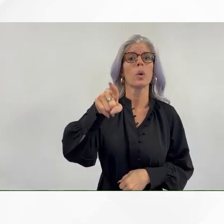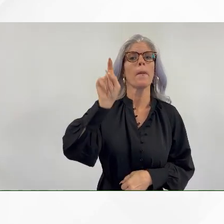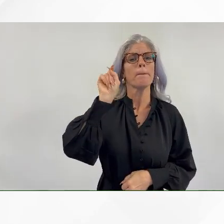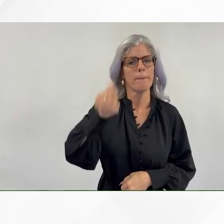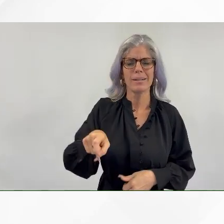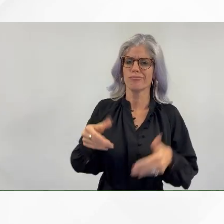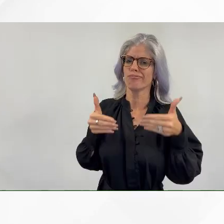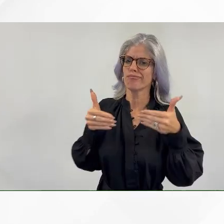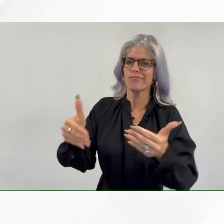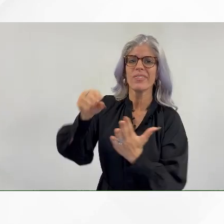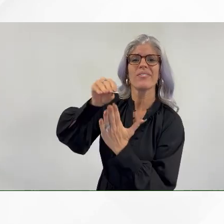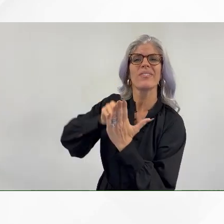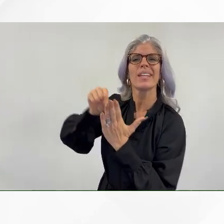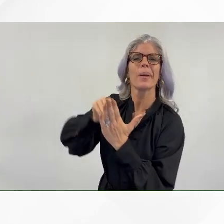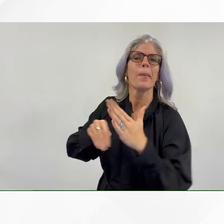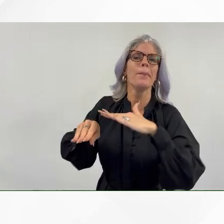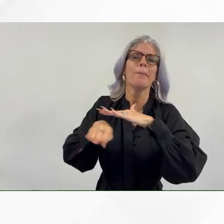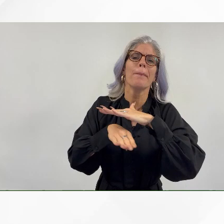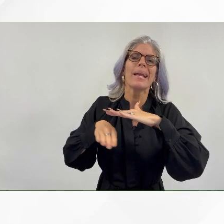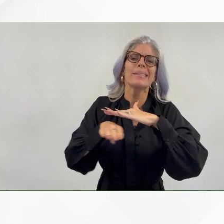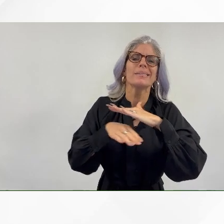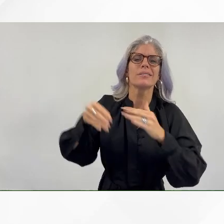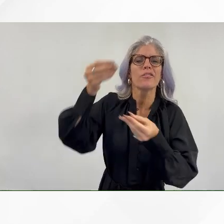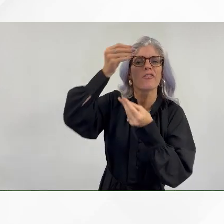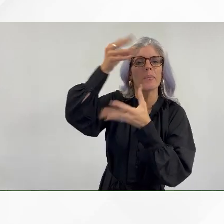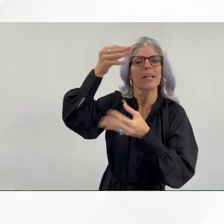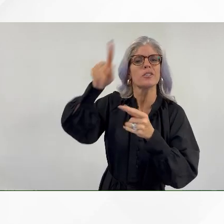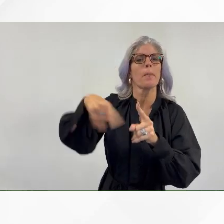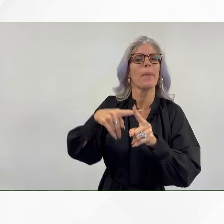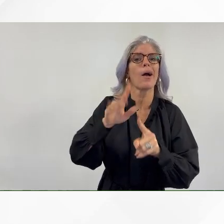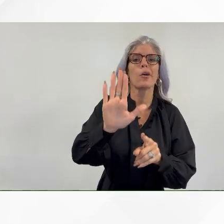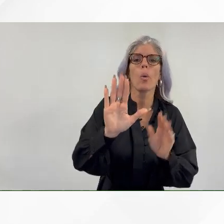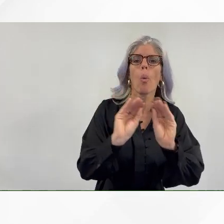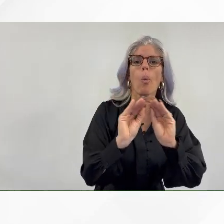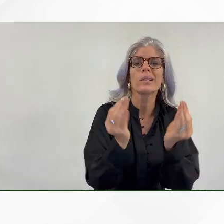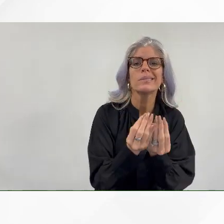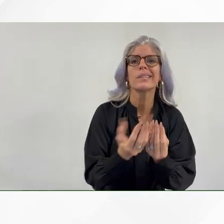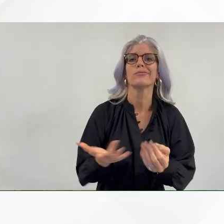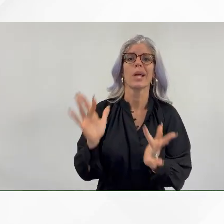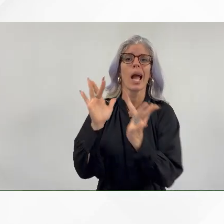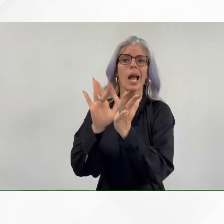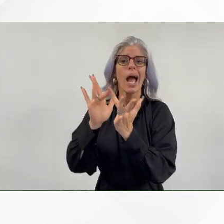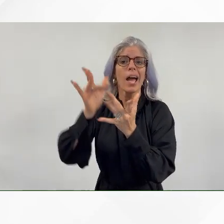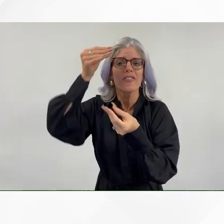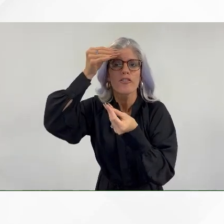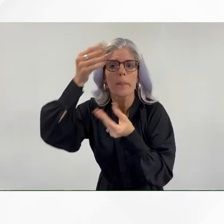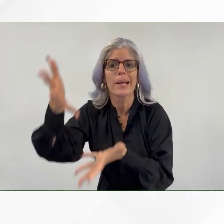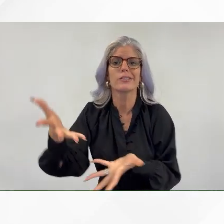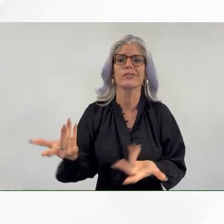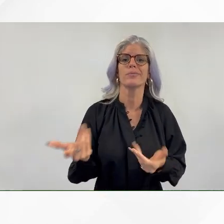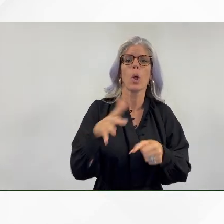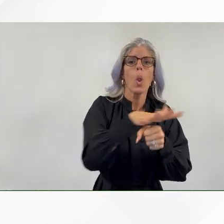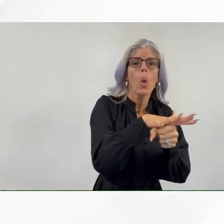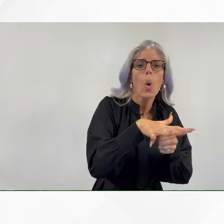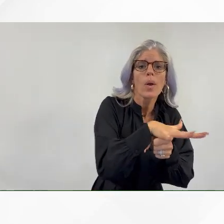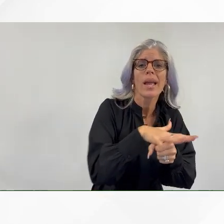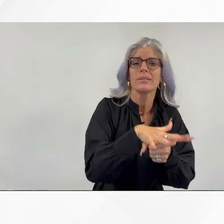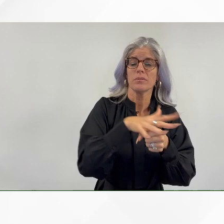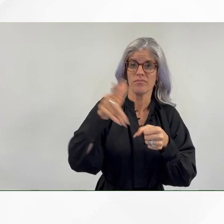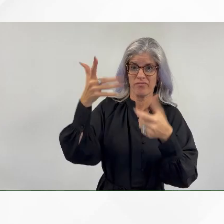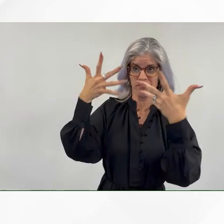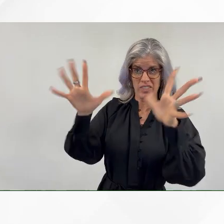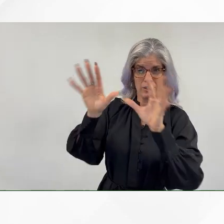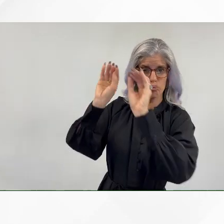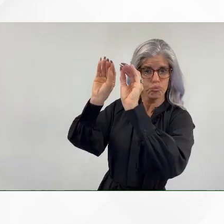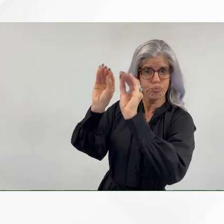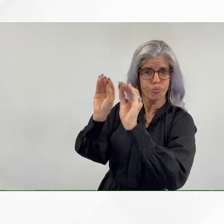FEMA-recovery-pa-grants@fema.dhs.gov. After you complete the account request, you will receive a system-generated email with a username and temporary password